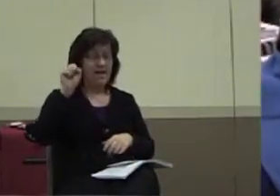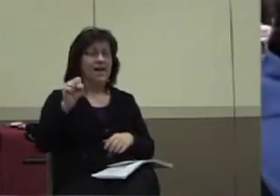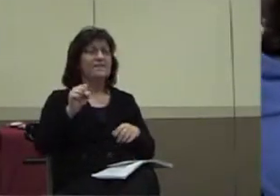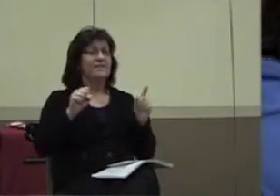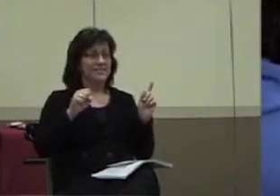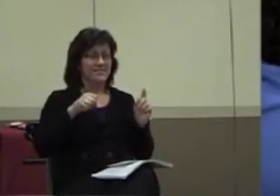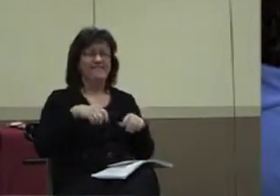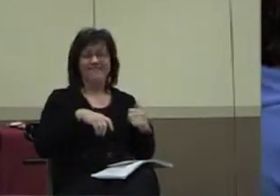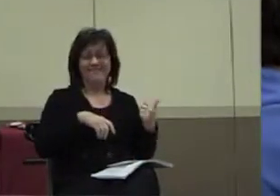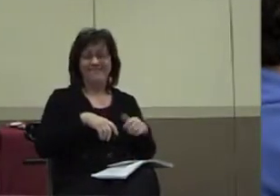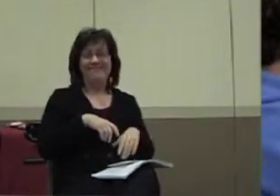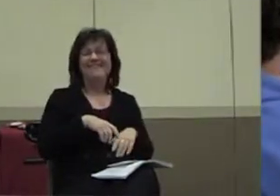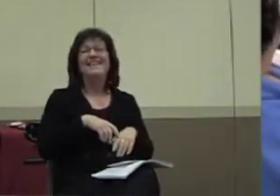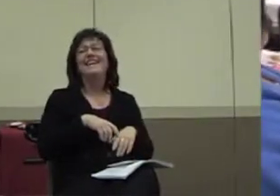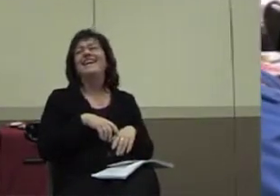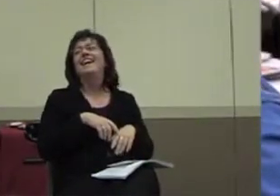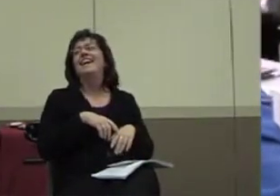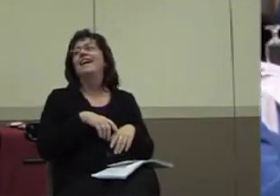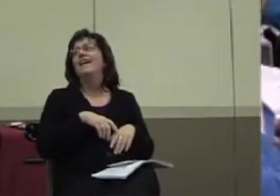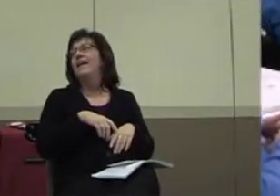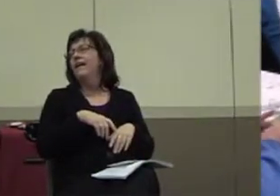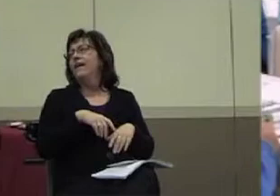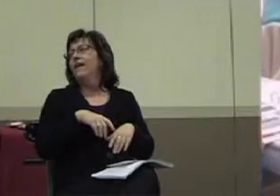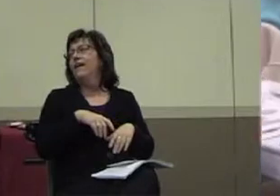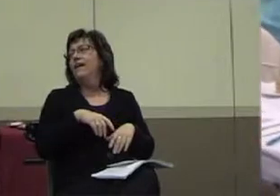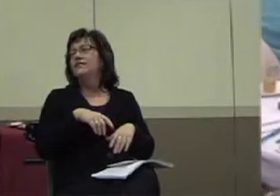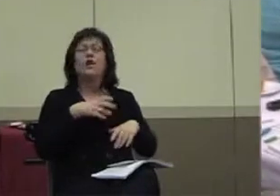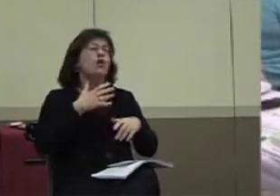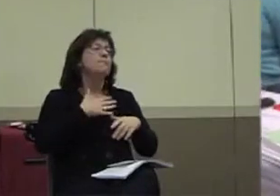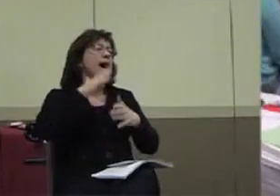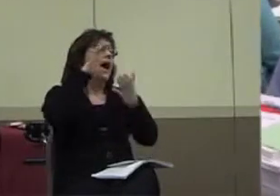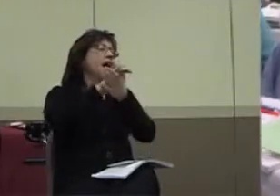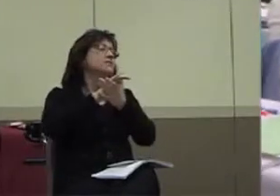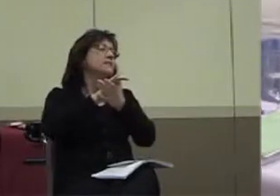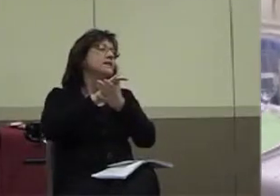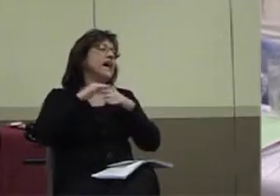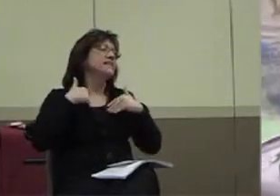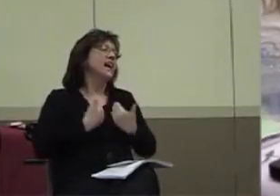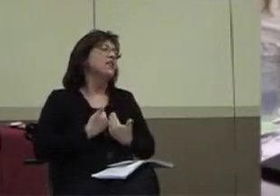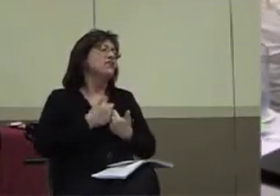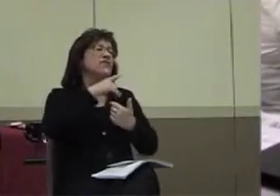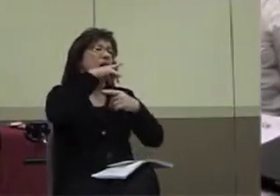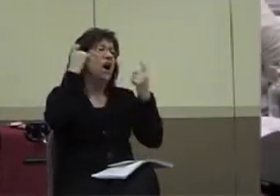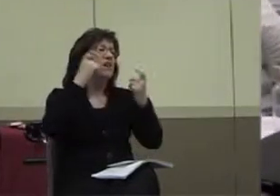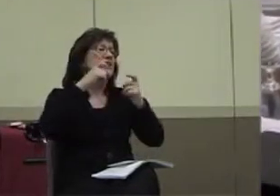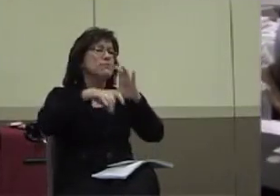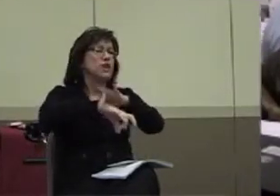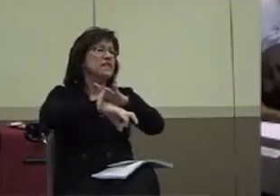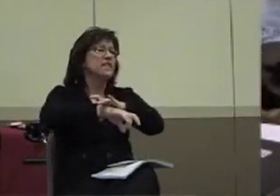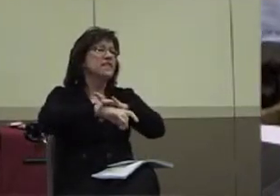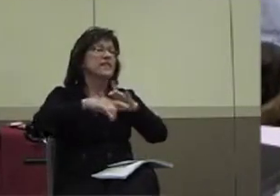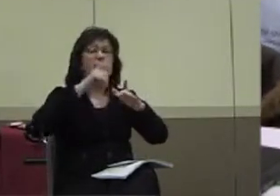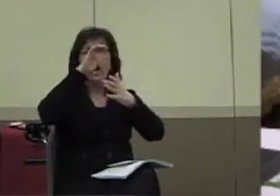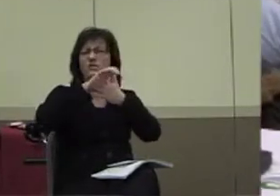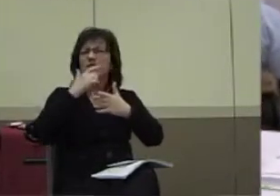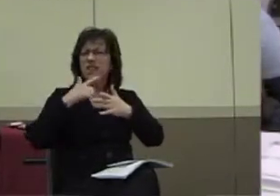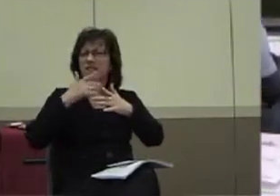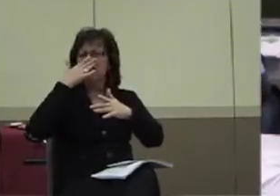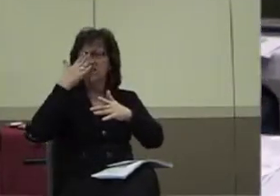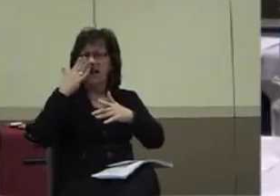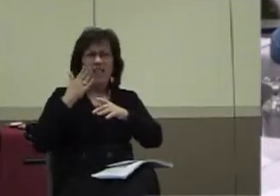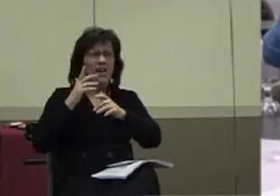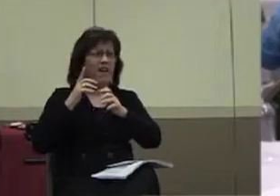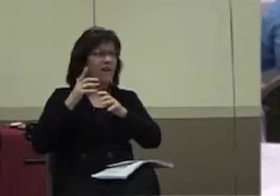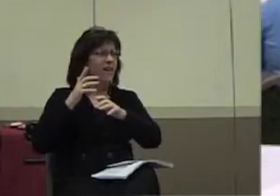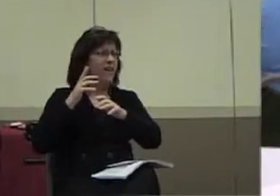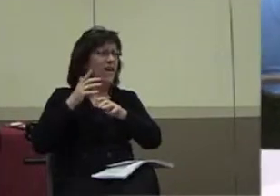one. Mine did. He got tired of the ugly bracelet. Plus, he said it smelled after a while. So he got me a better